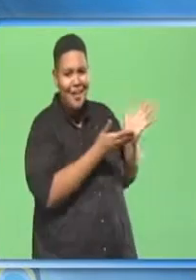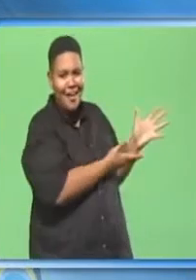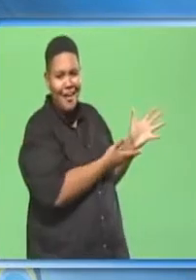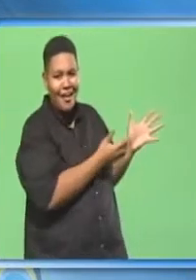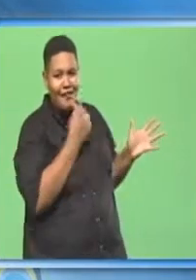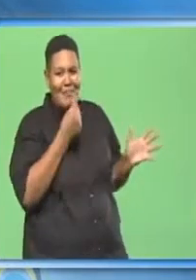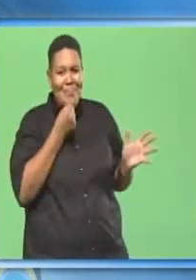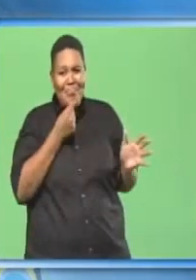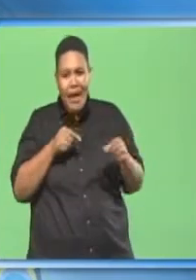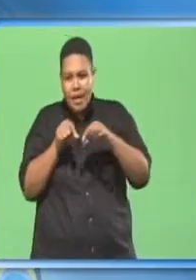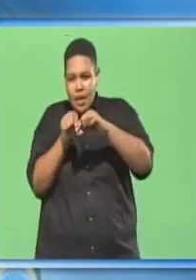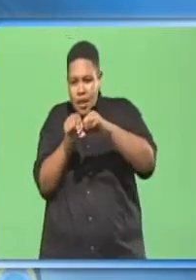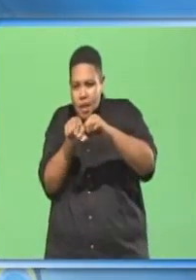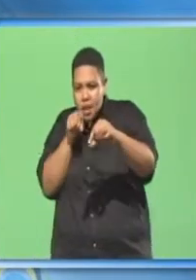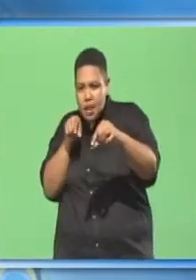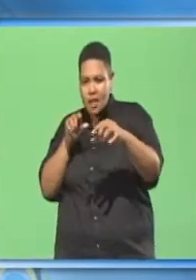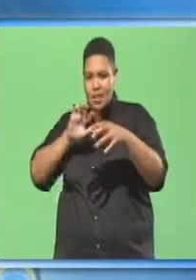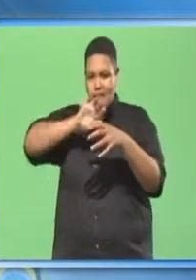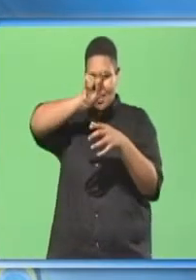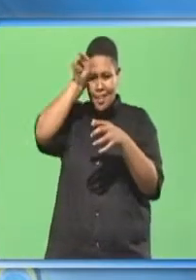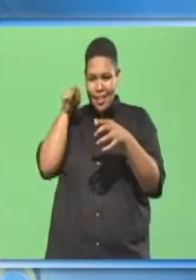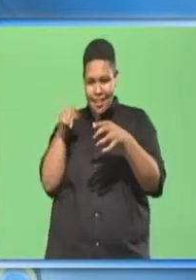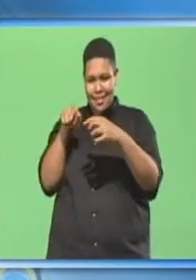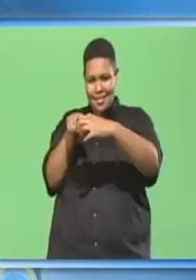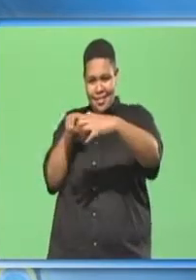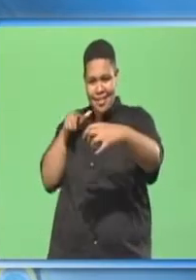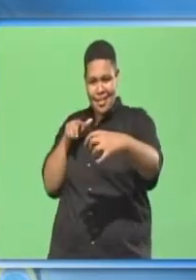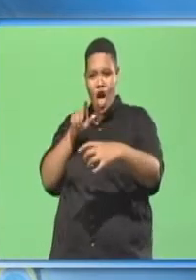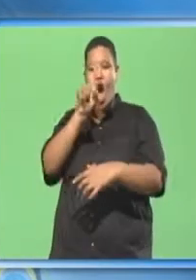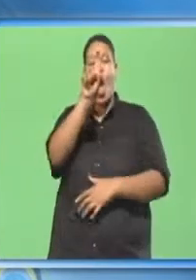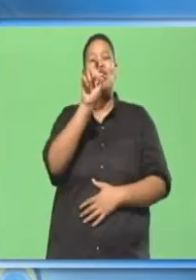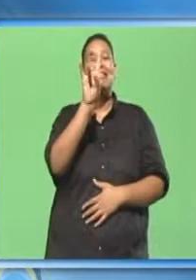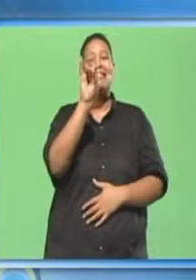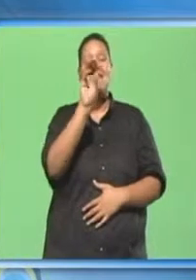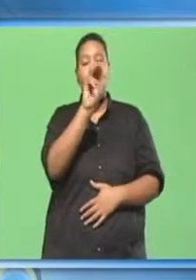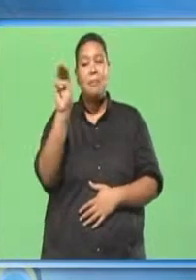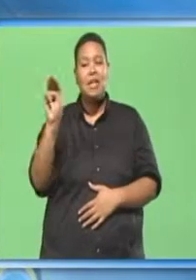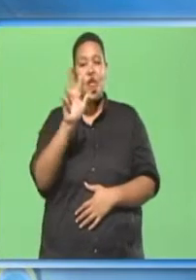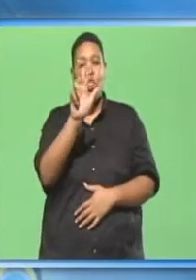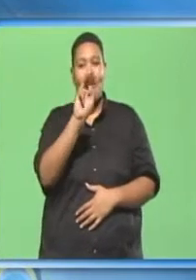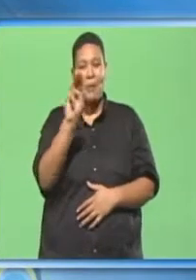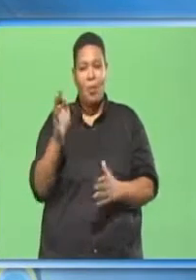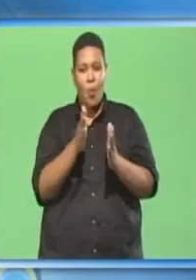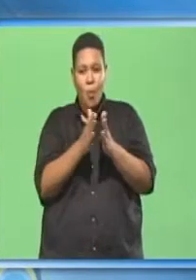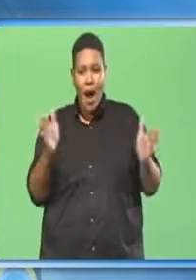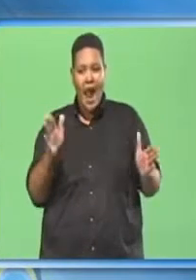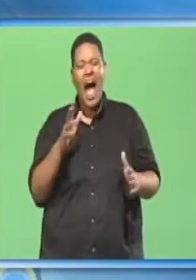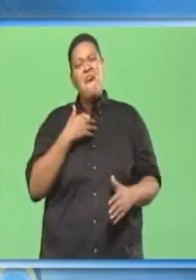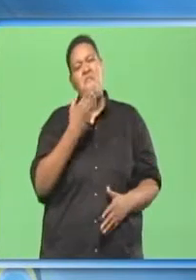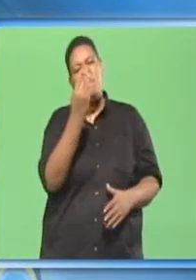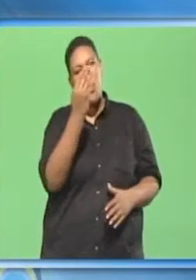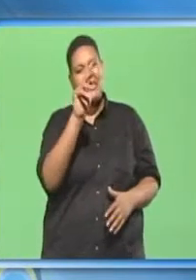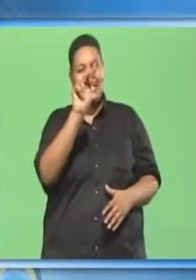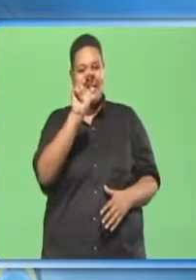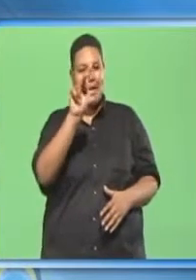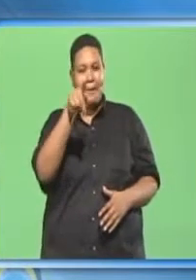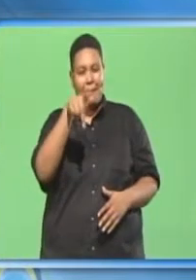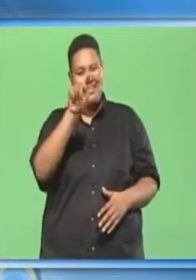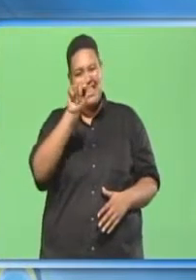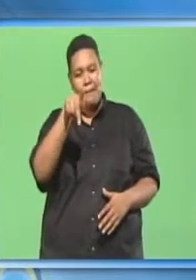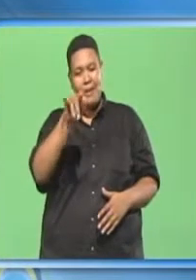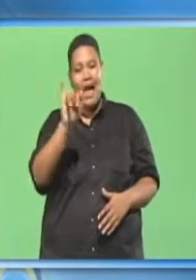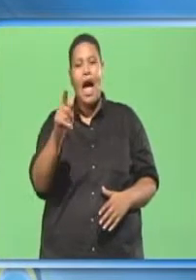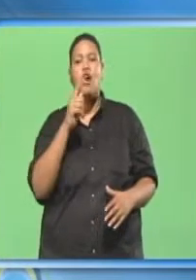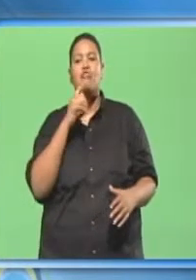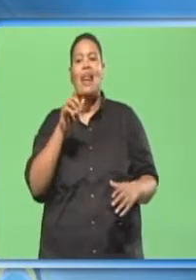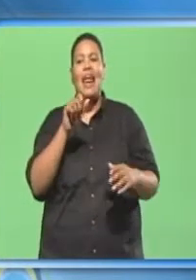wide, 170 millimeters long, and has about 14 TPI. This blade is held in a springy